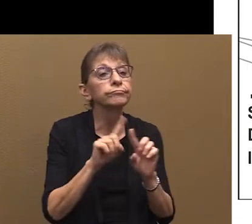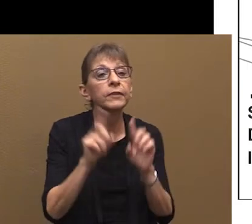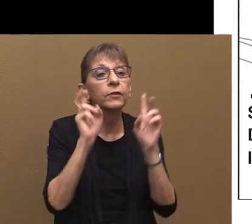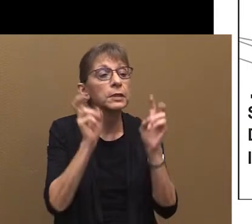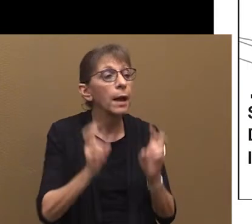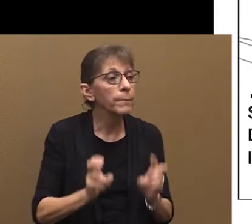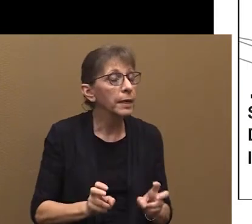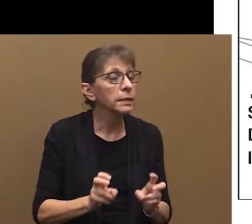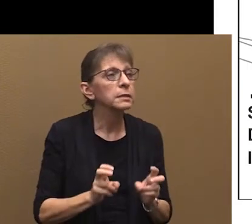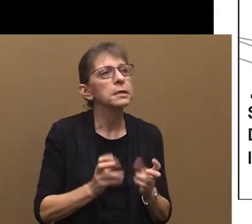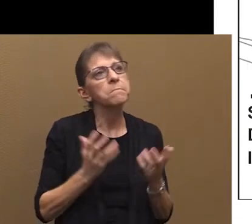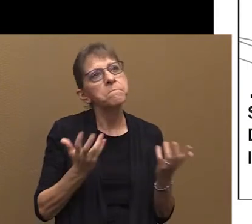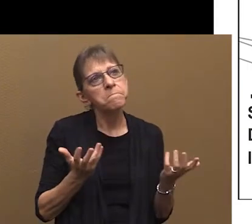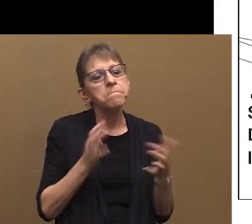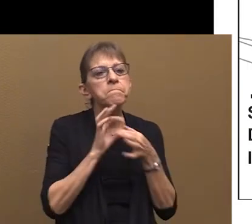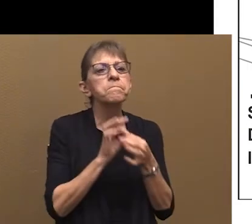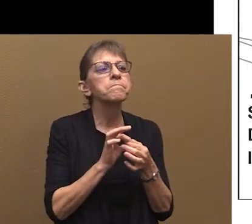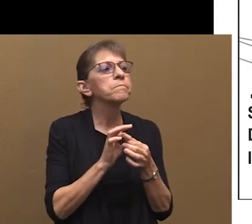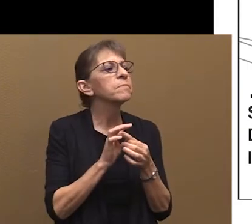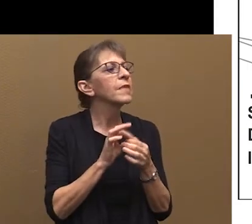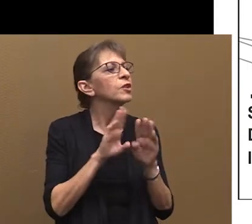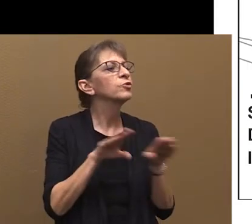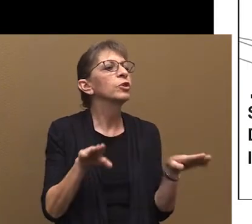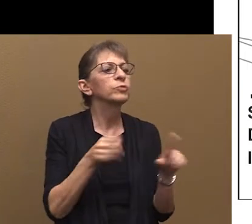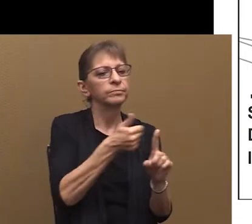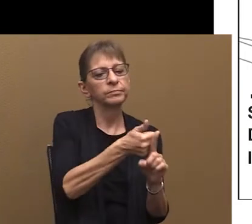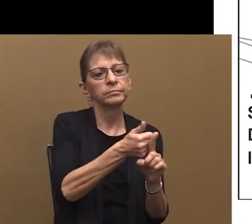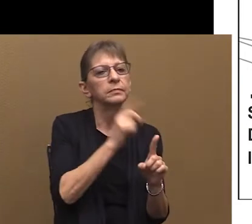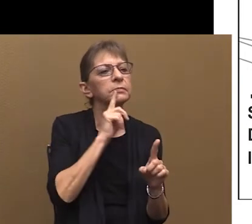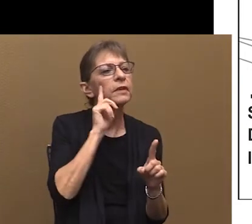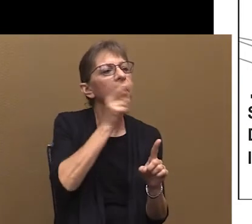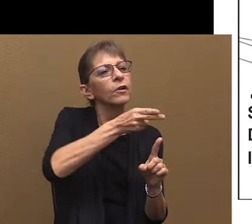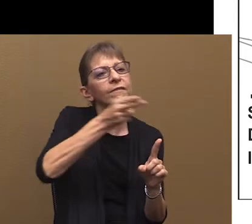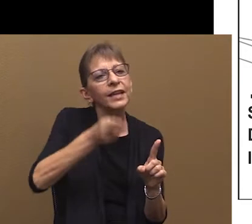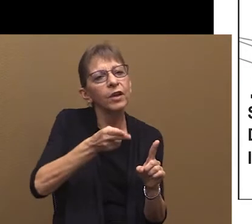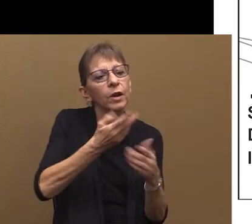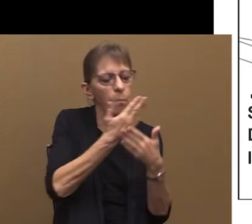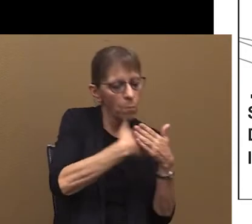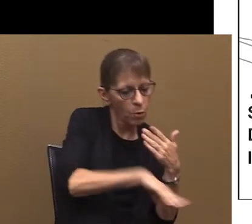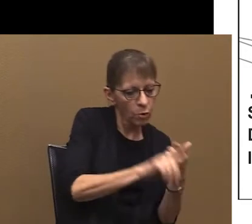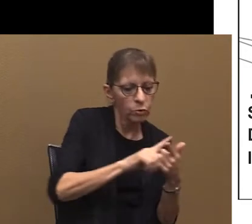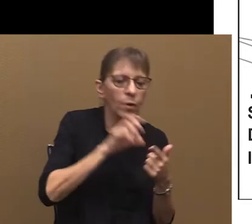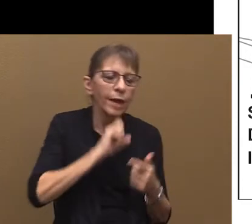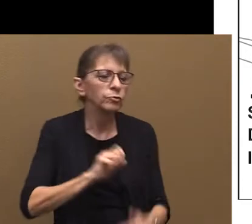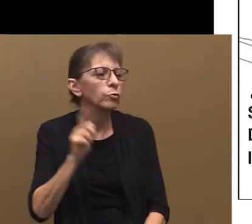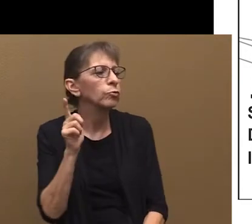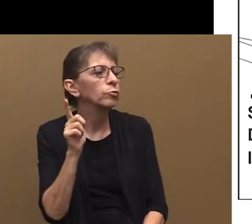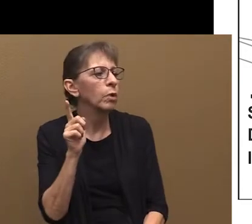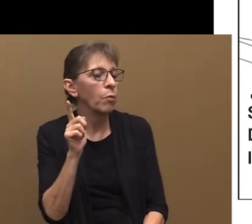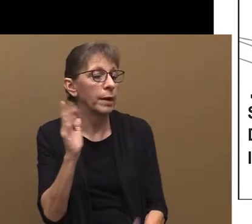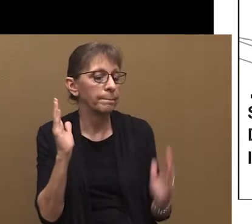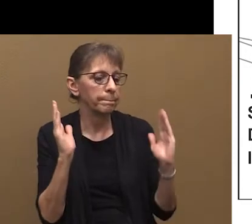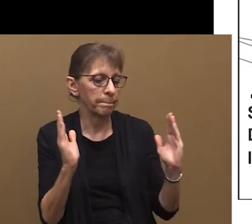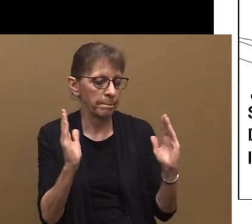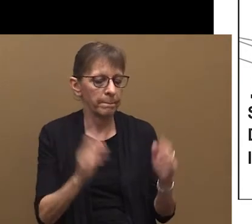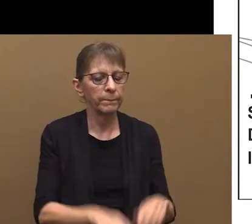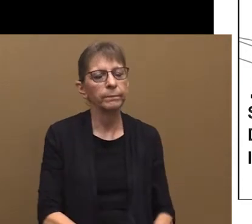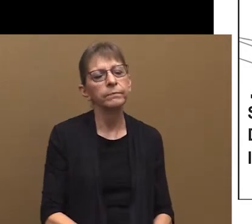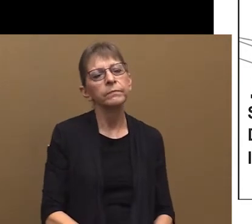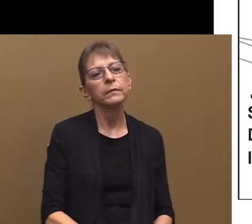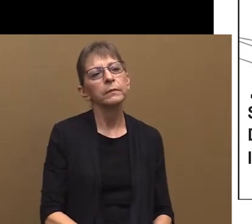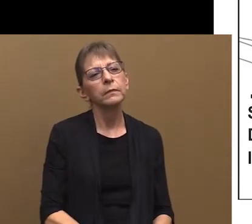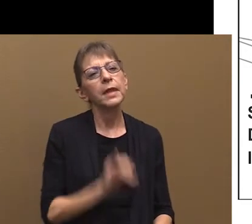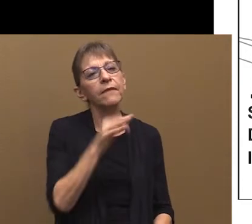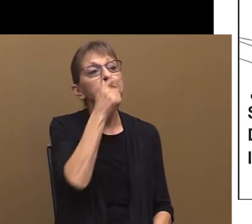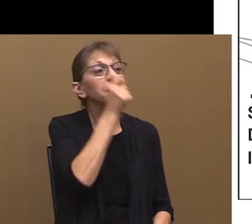of topics regarding children who are deaf and hard of hearing, birth through age 21. So if